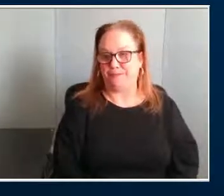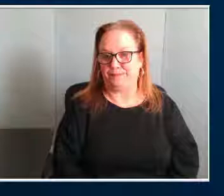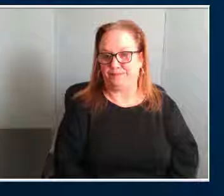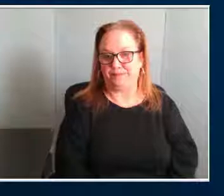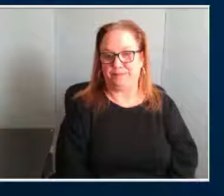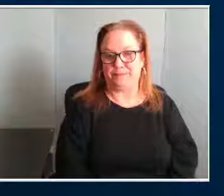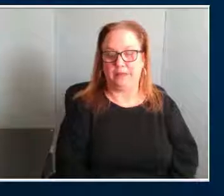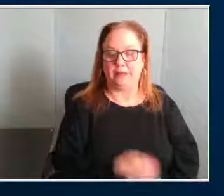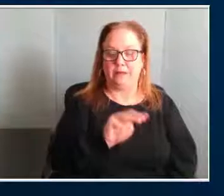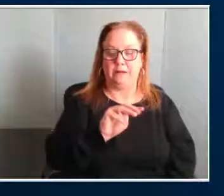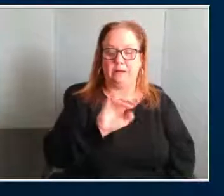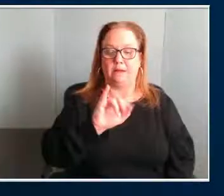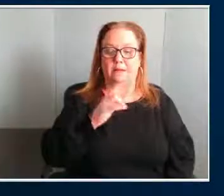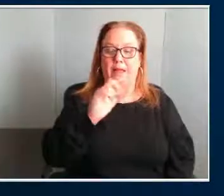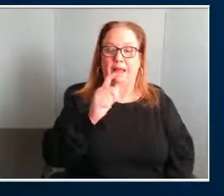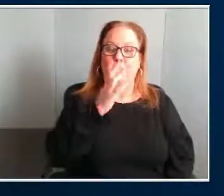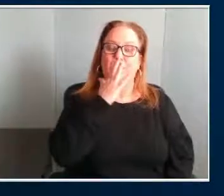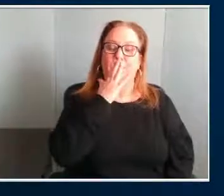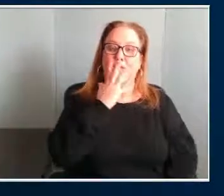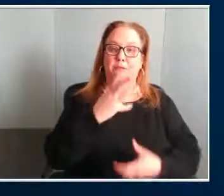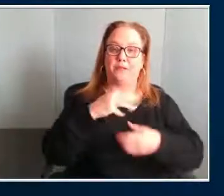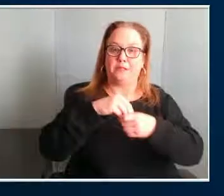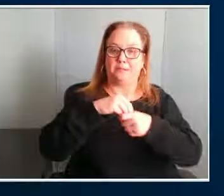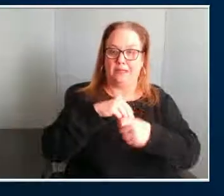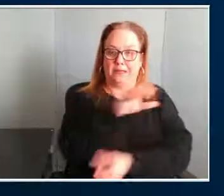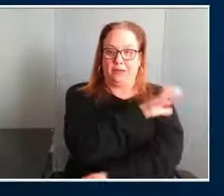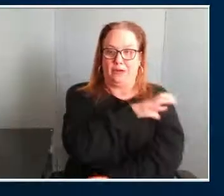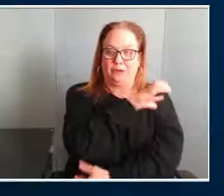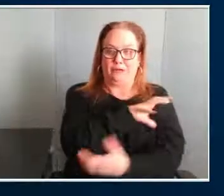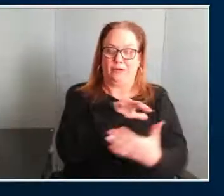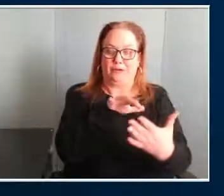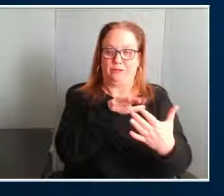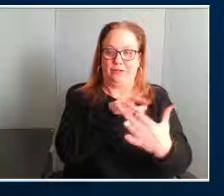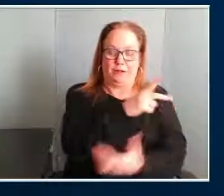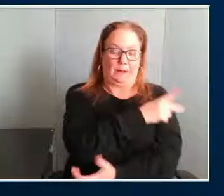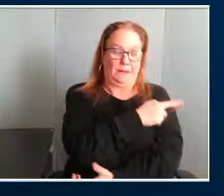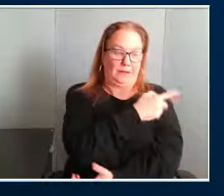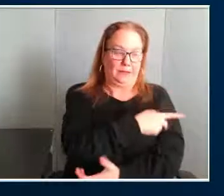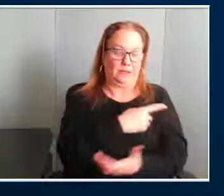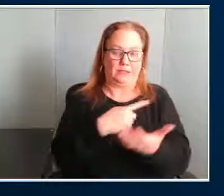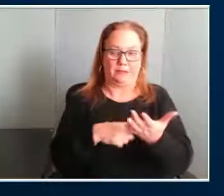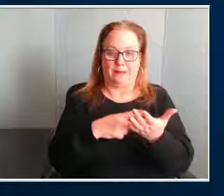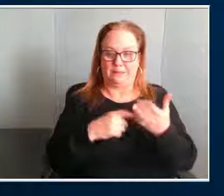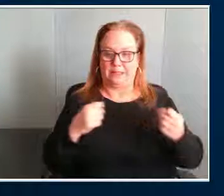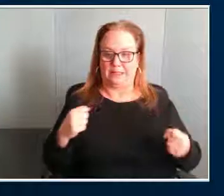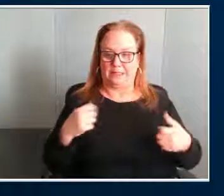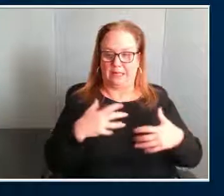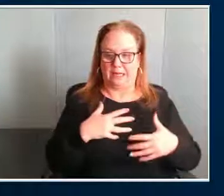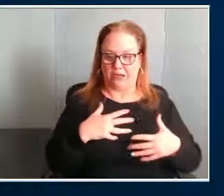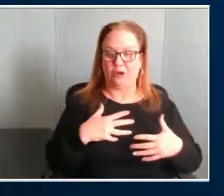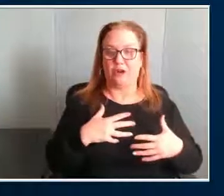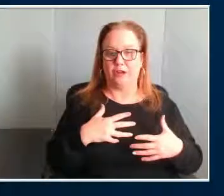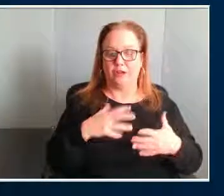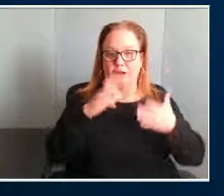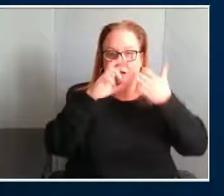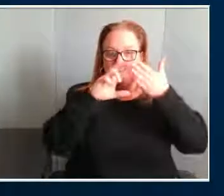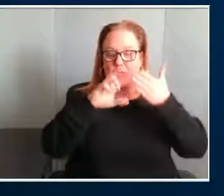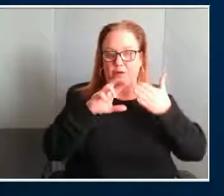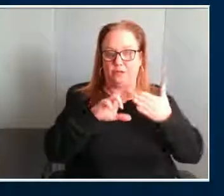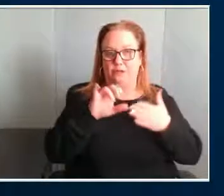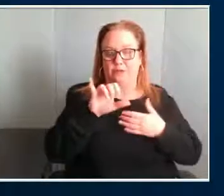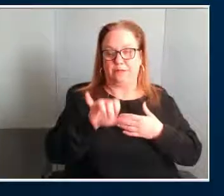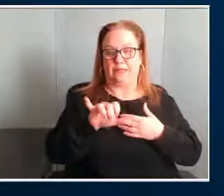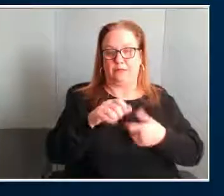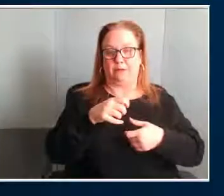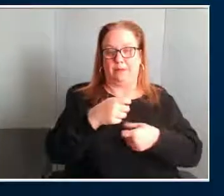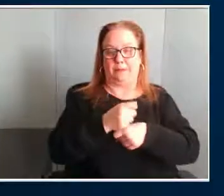Michael, thank you for participating in a clinical trial. You know, patients sometimes get a little scared when we start talking about research, but this is how we make